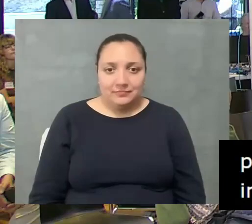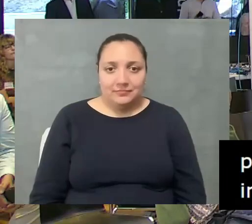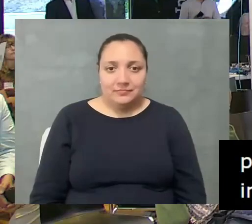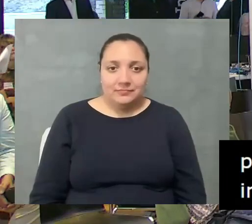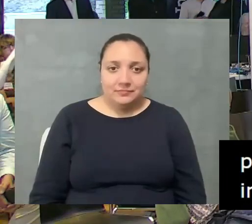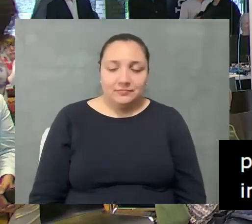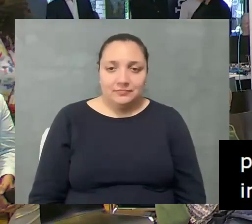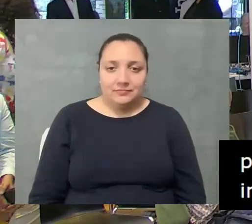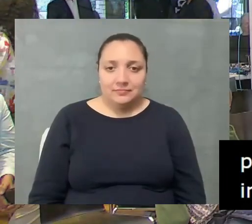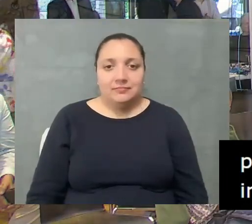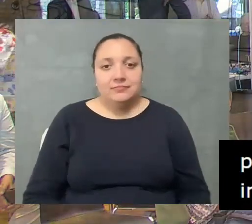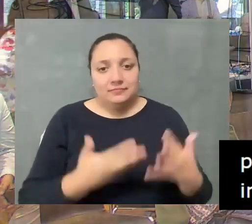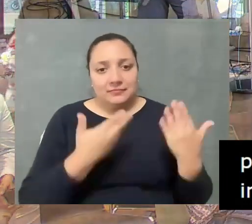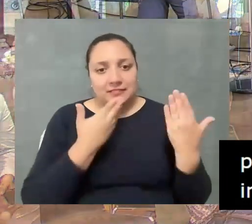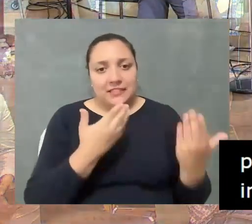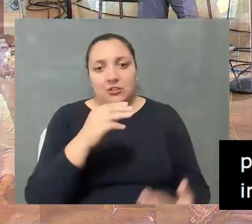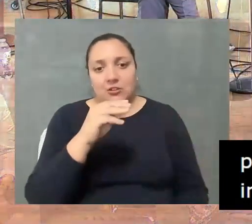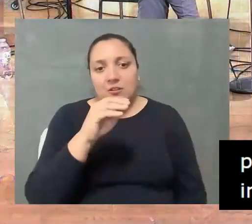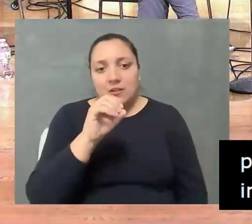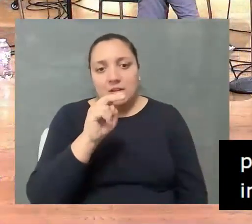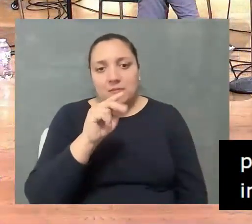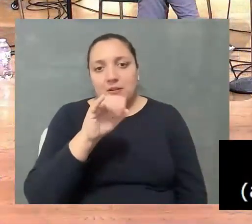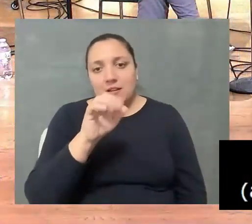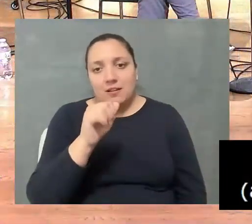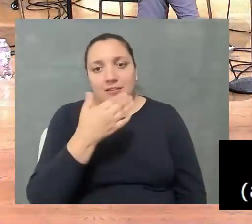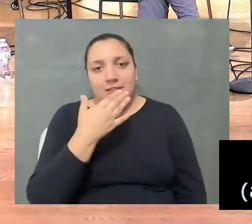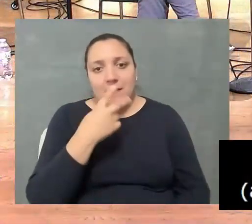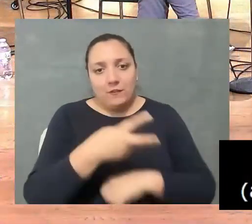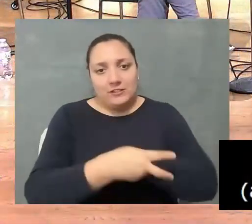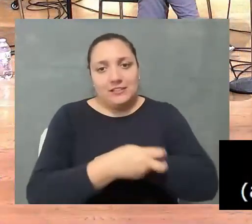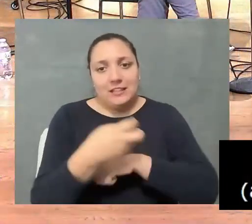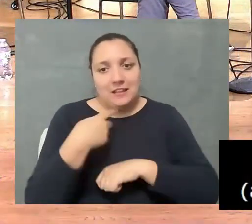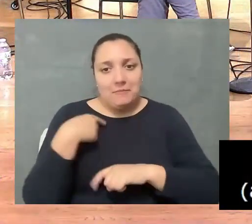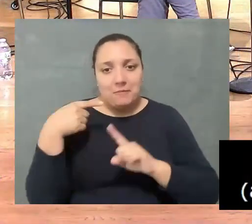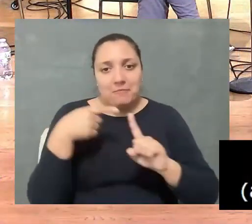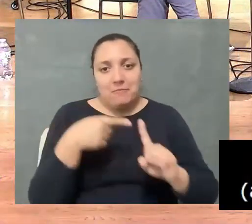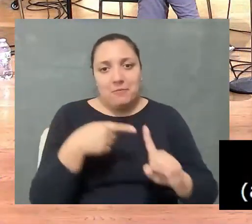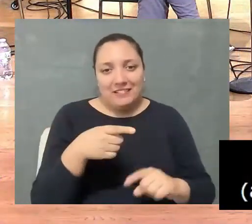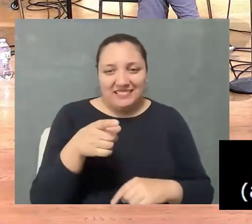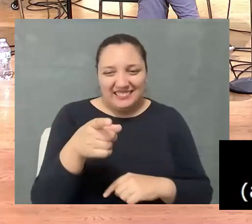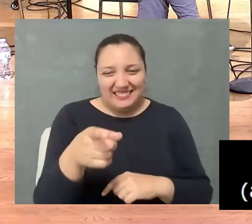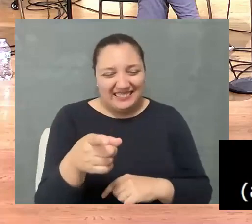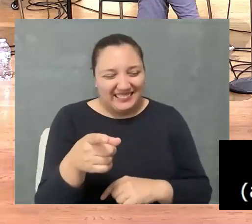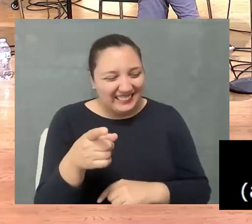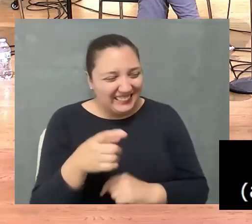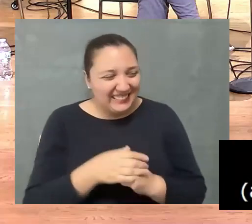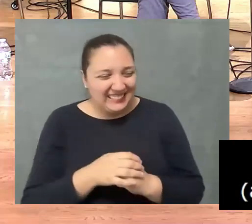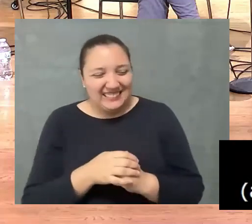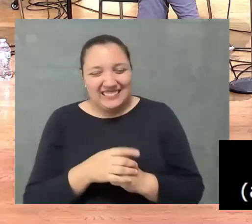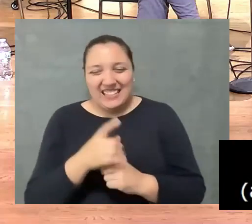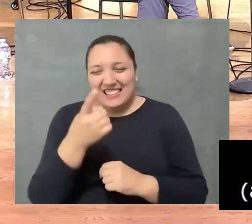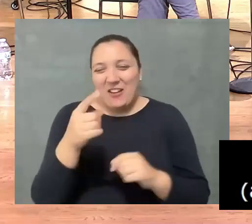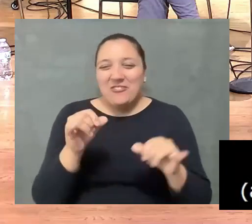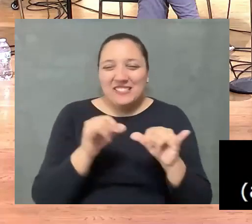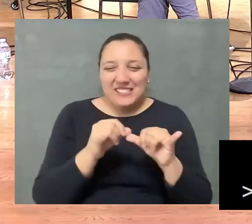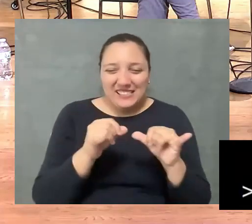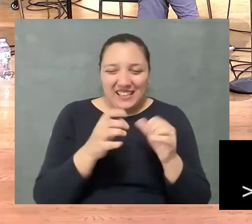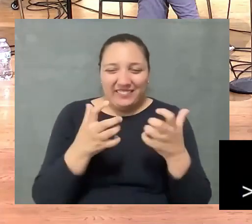Thank you, Monica. And thank you for stealing my talking point, because I was going to start with that one size doesn't fit all. No, this is perfect. Thank you.